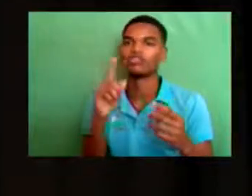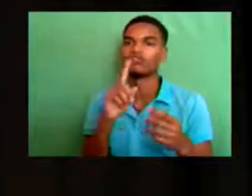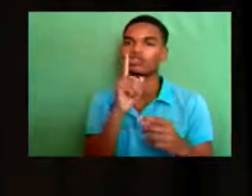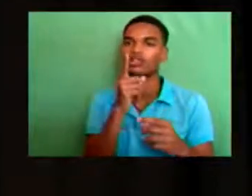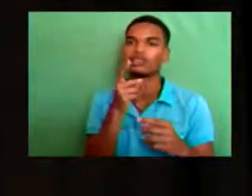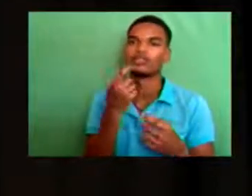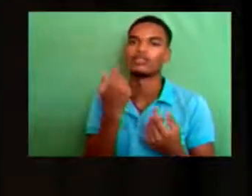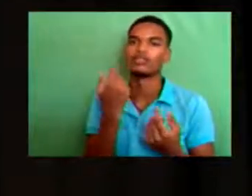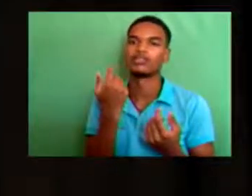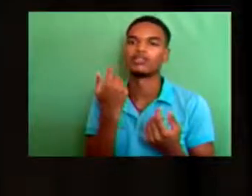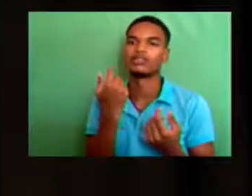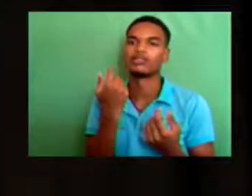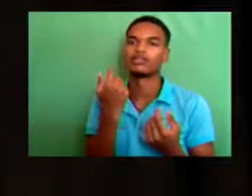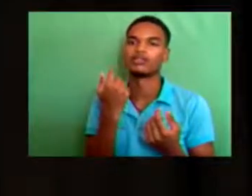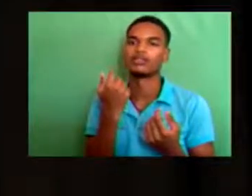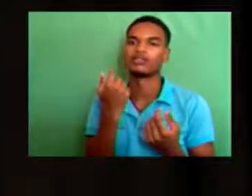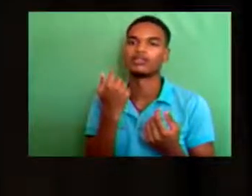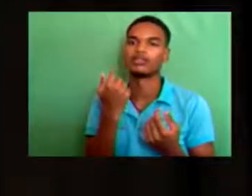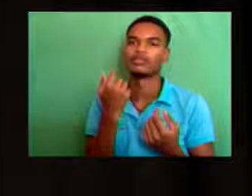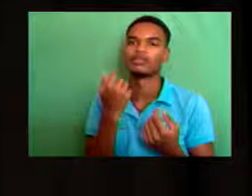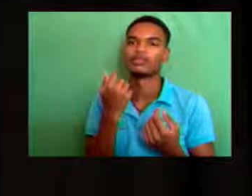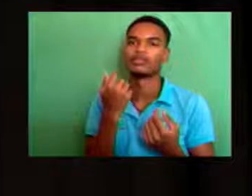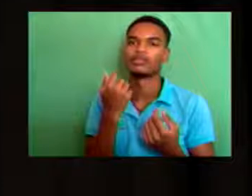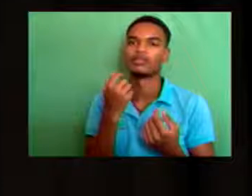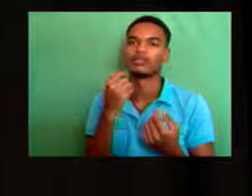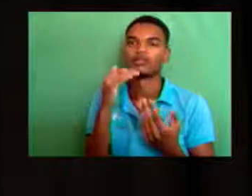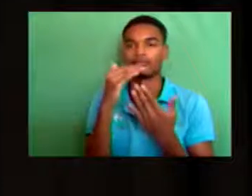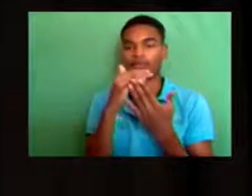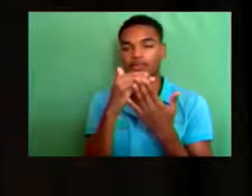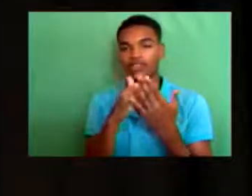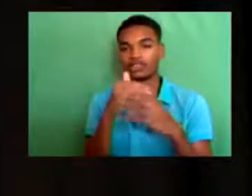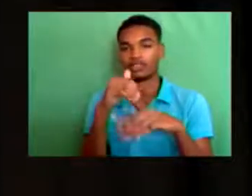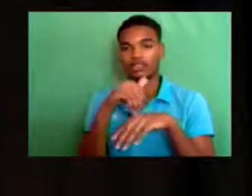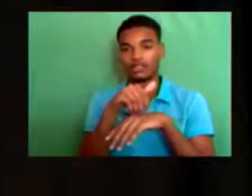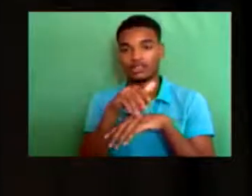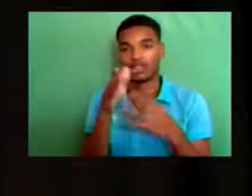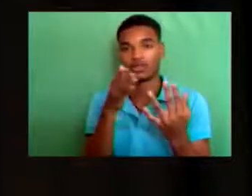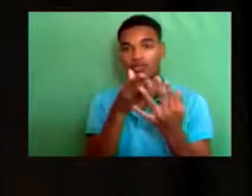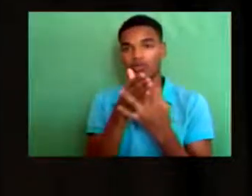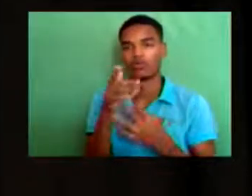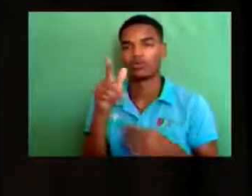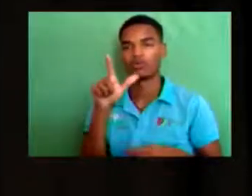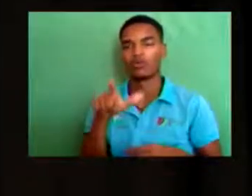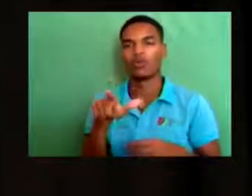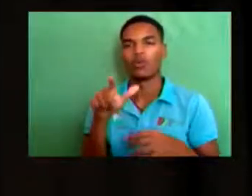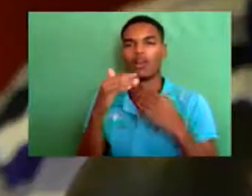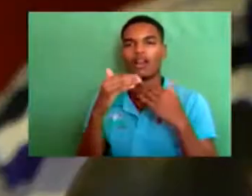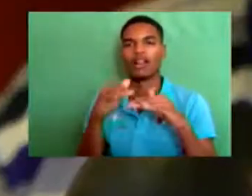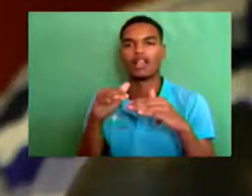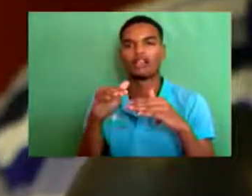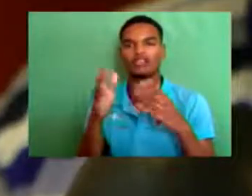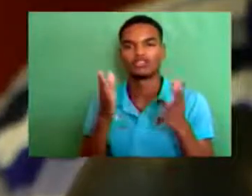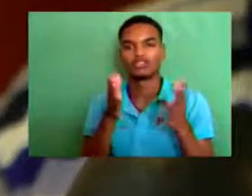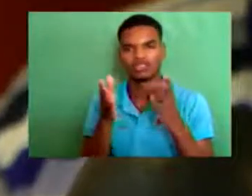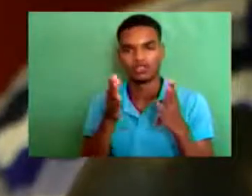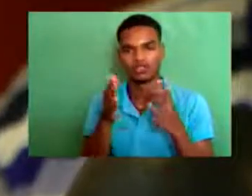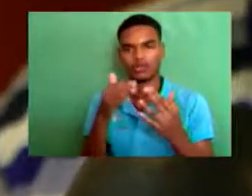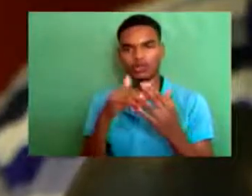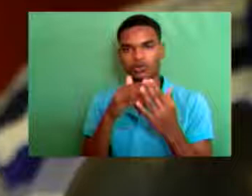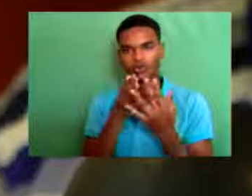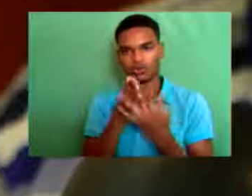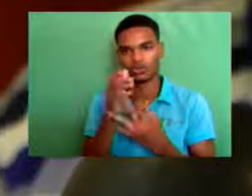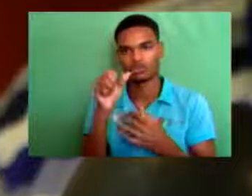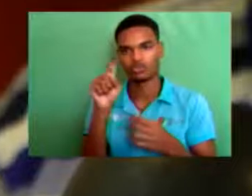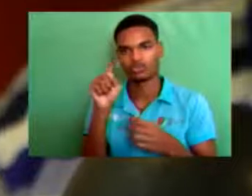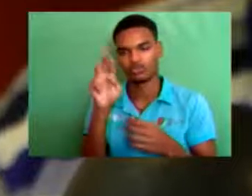based. This XML message is transmitted in your low-level service in the ATSC 3.0 stream. That's important because